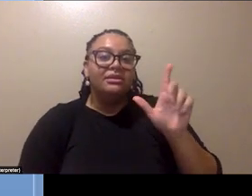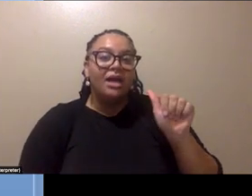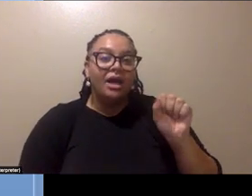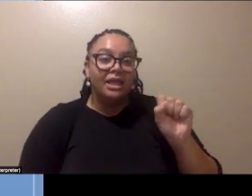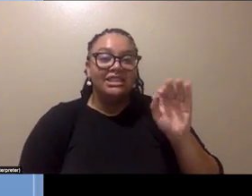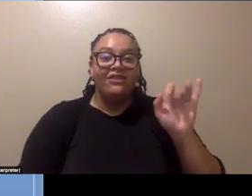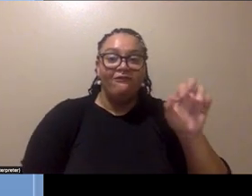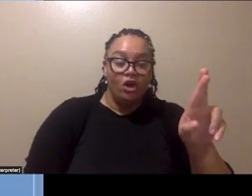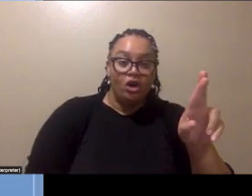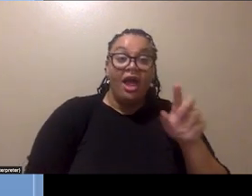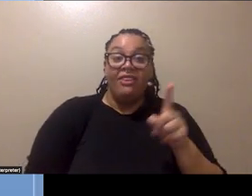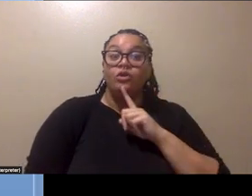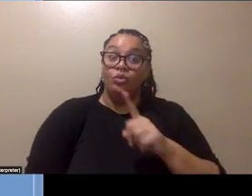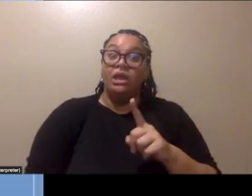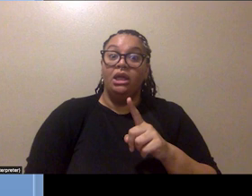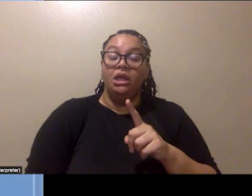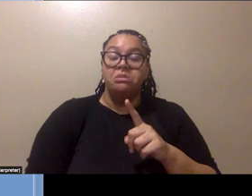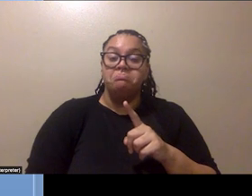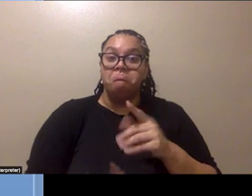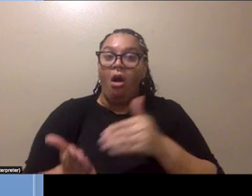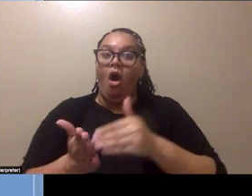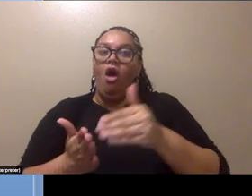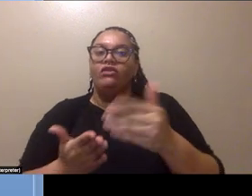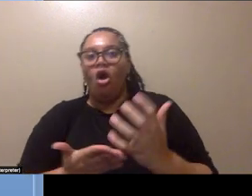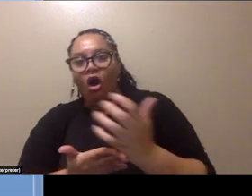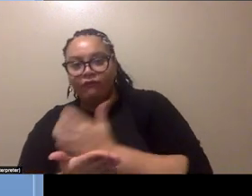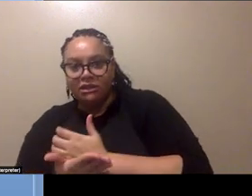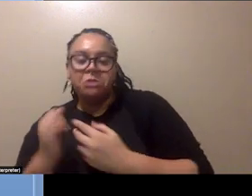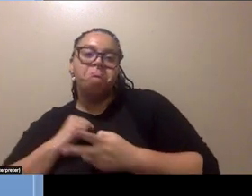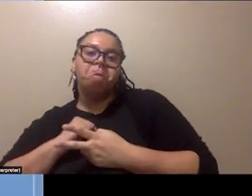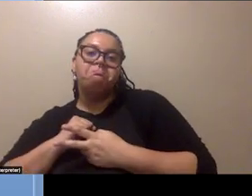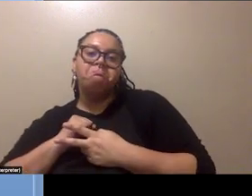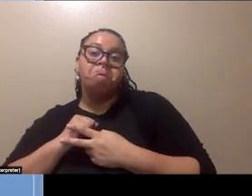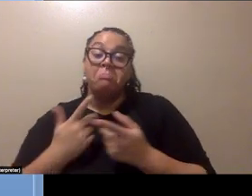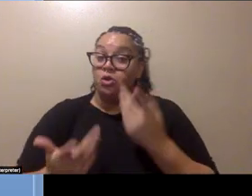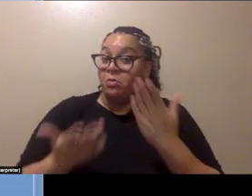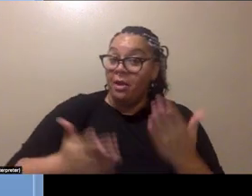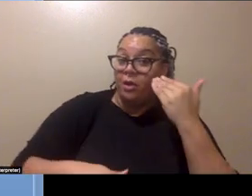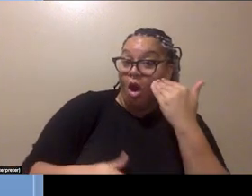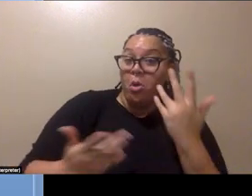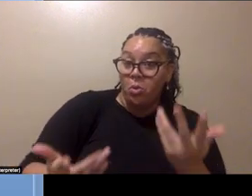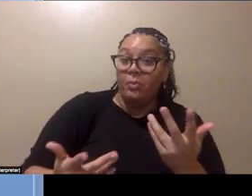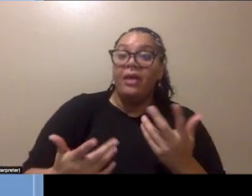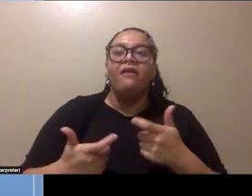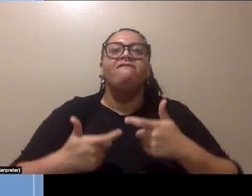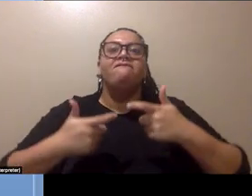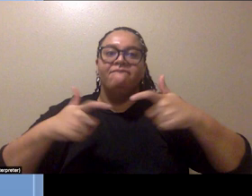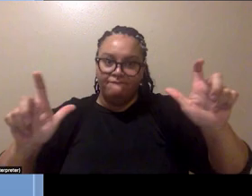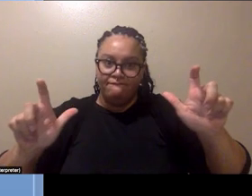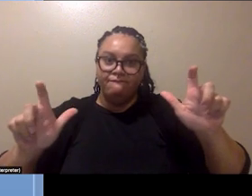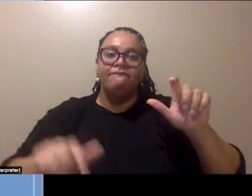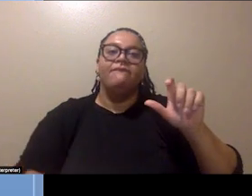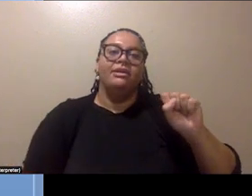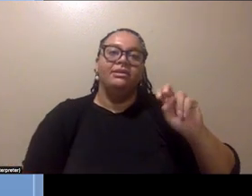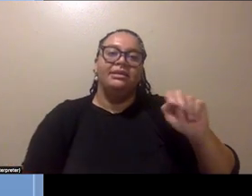had the same species, and Douglas fir is a very commonly harvested species and grown species out here, as you're probably well aware. And these were